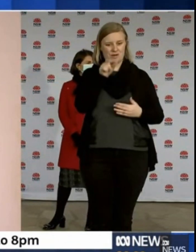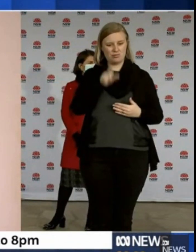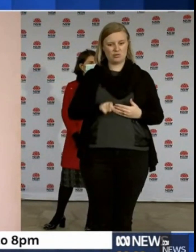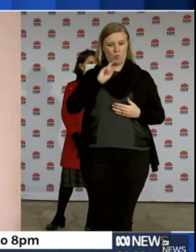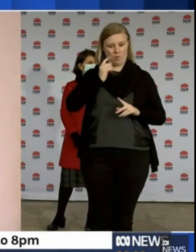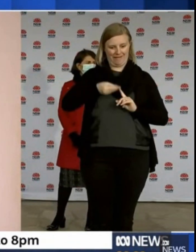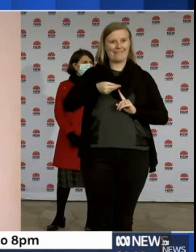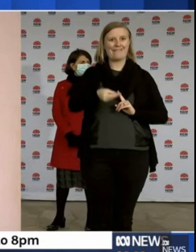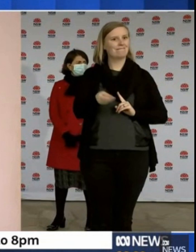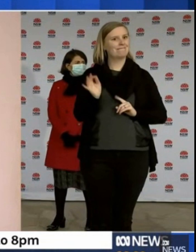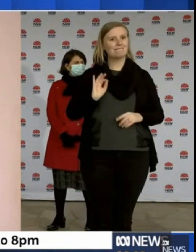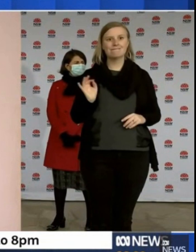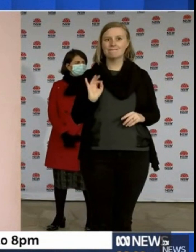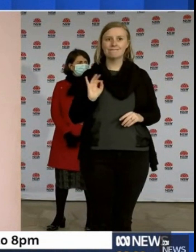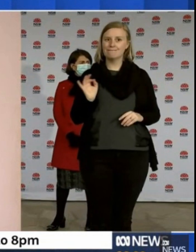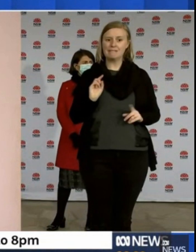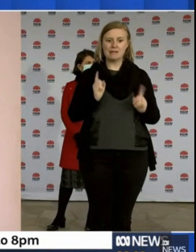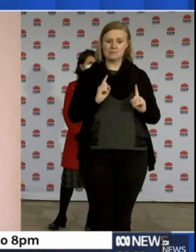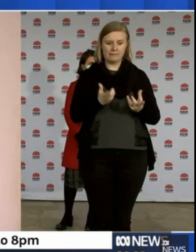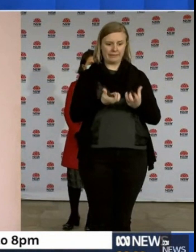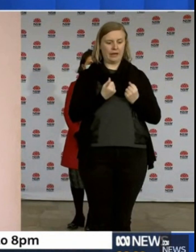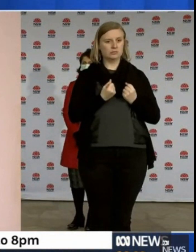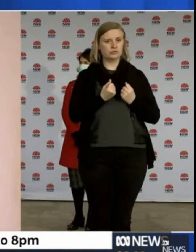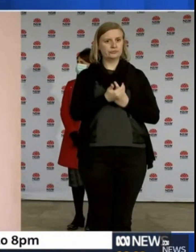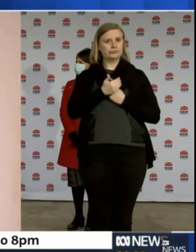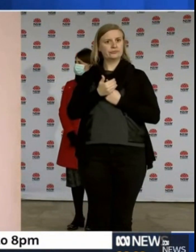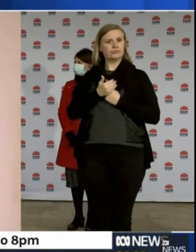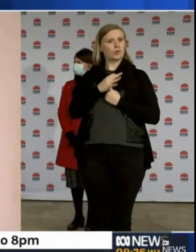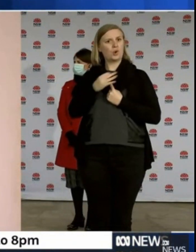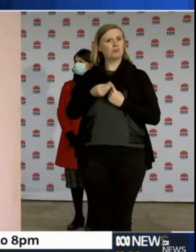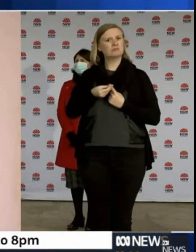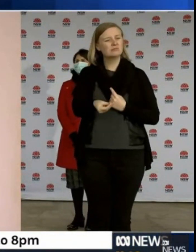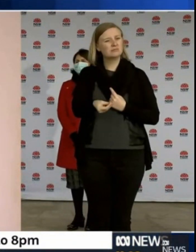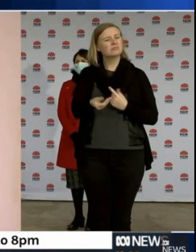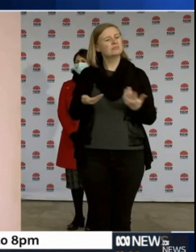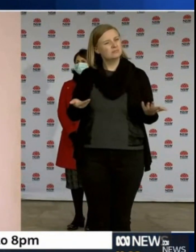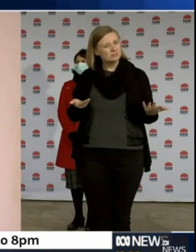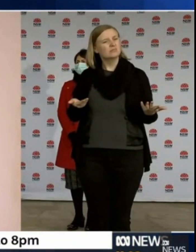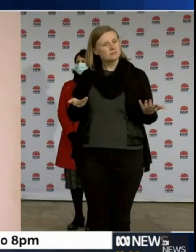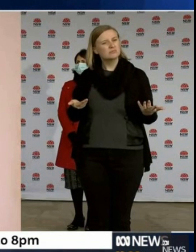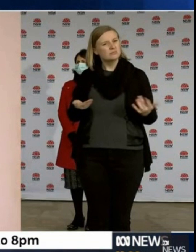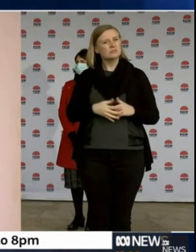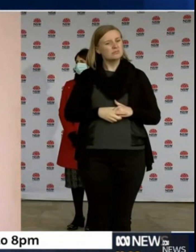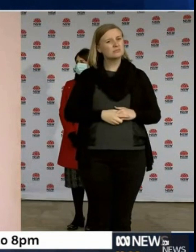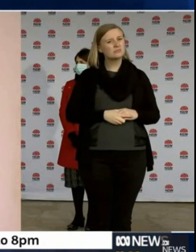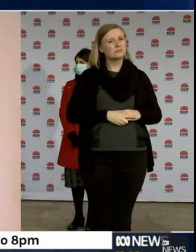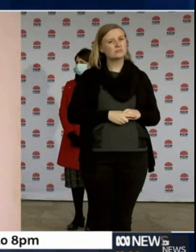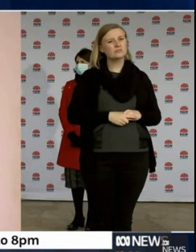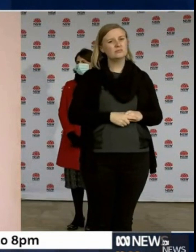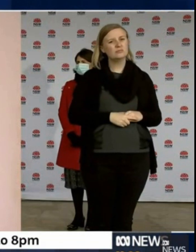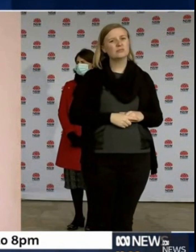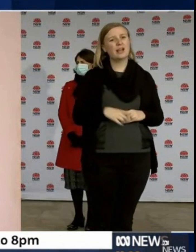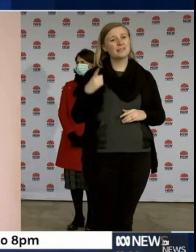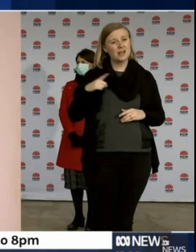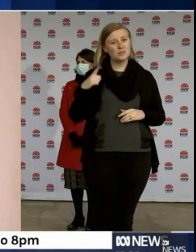this virus. Not everyone is a super spreader or a transmitter. And